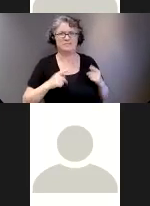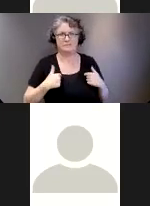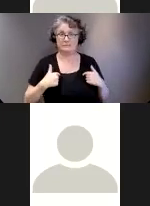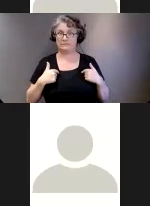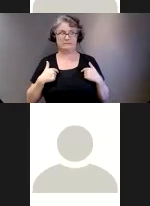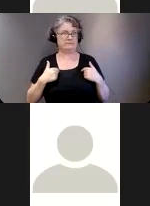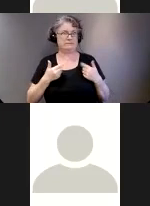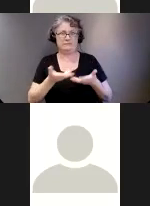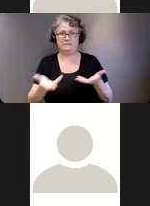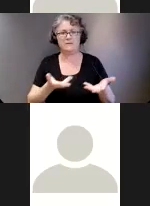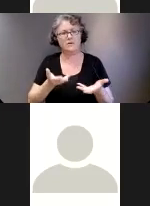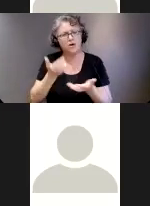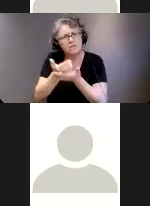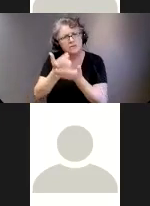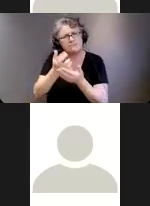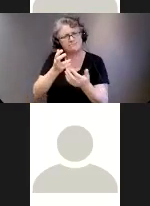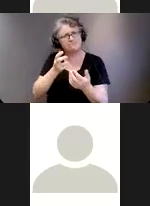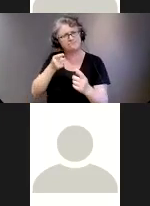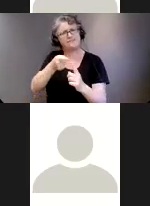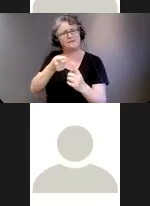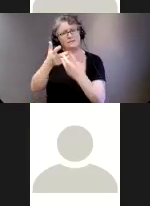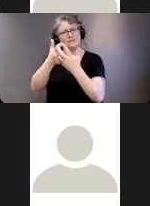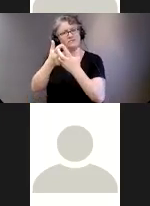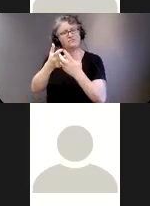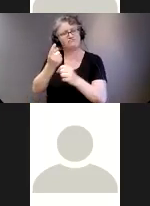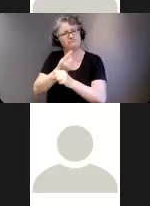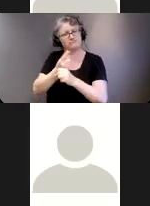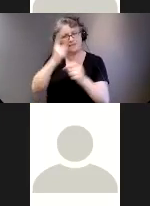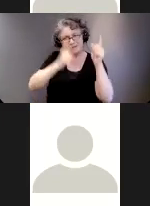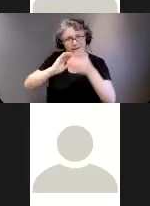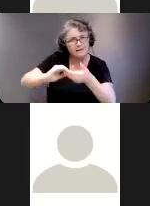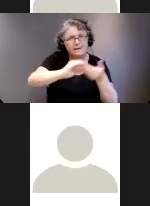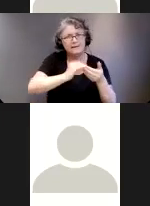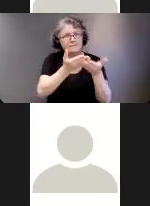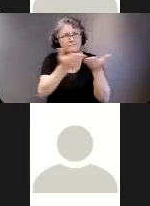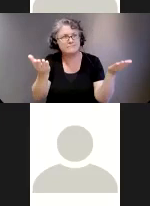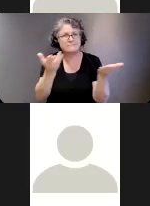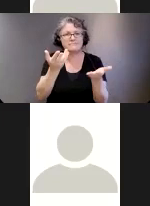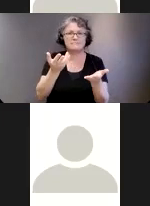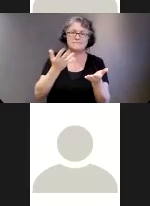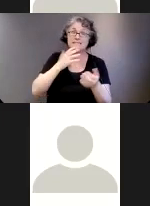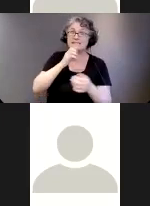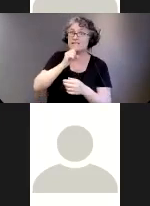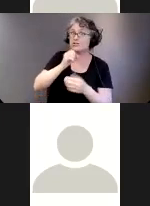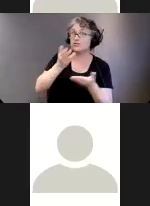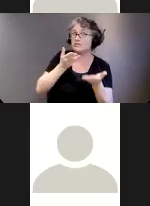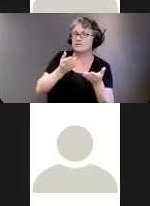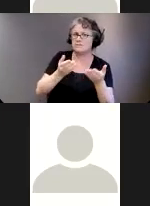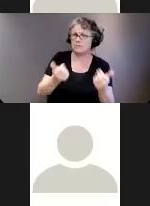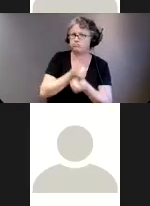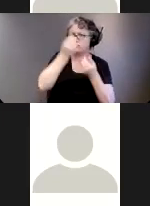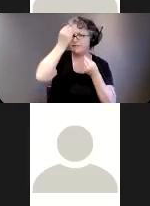those resources that we can really sometimes collaborate and come together. So senior services might have a lot of